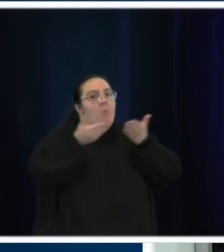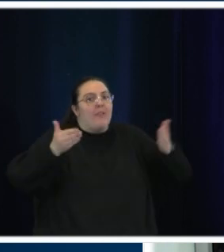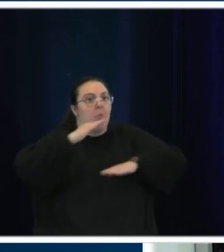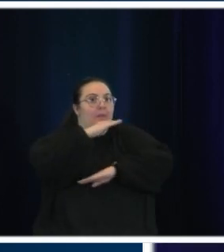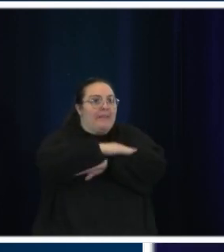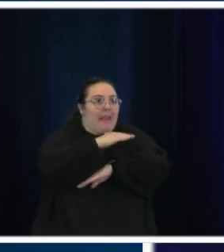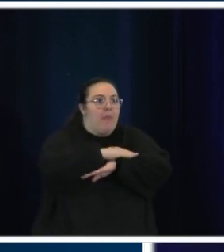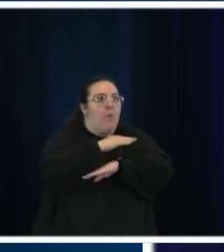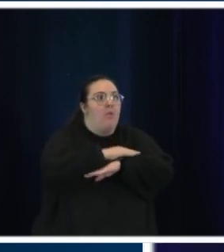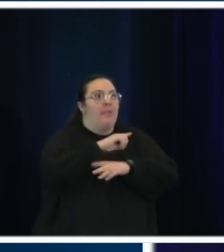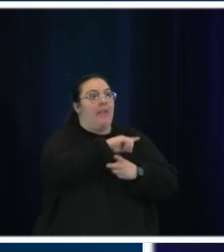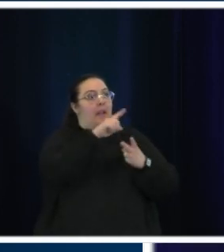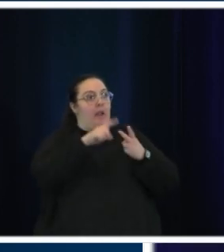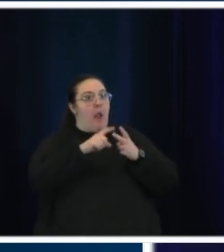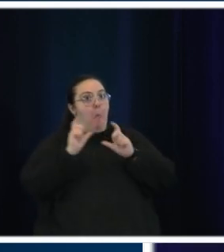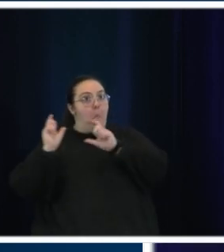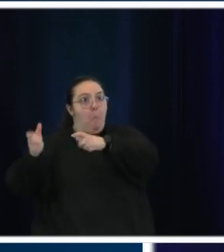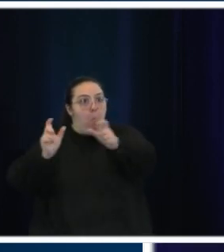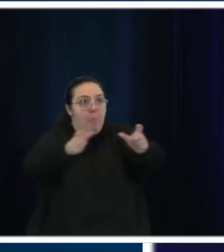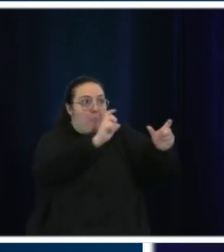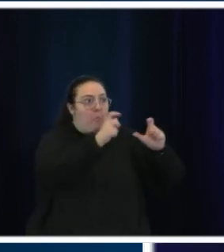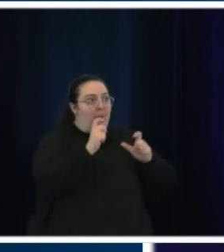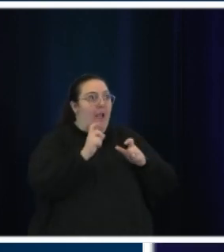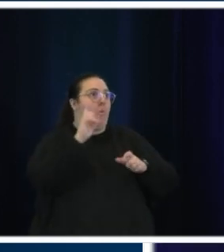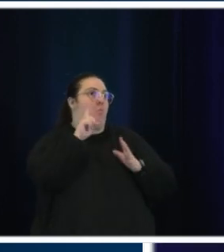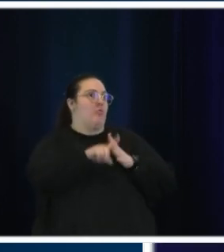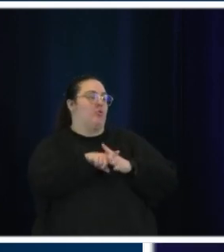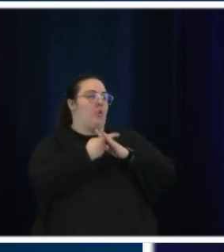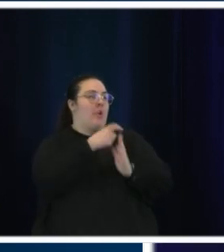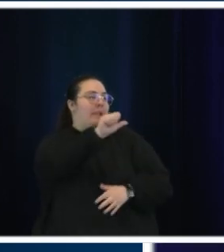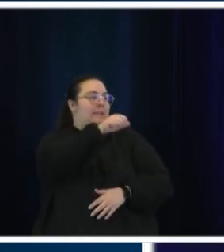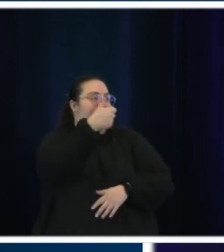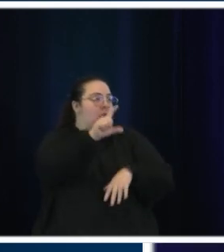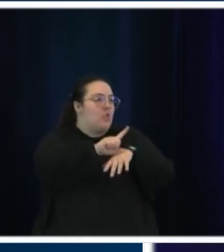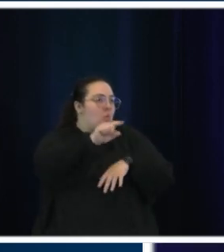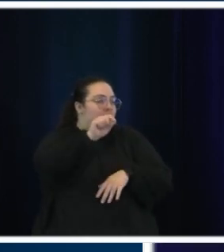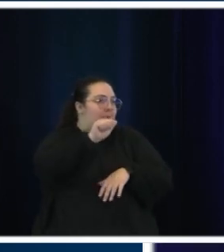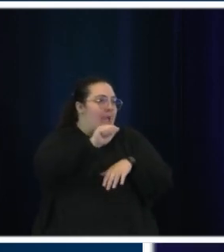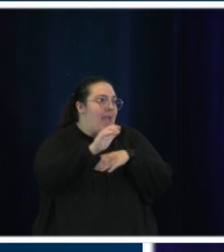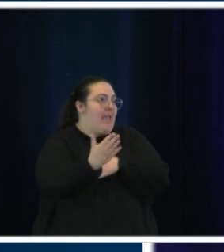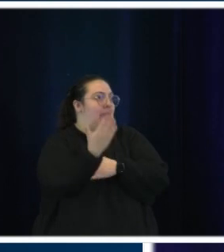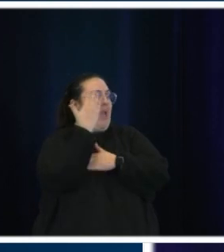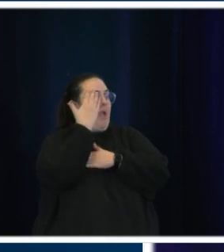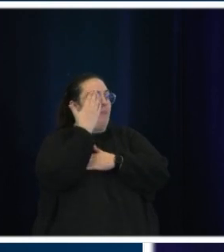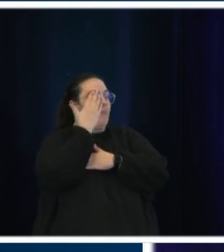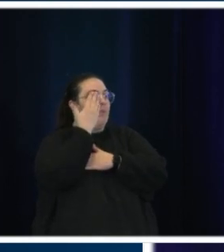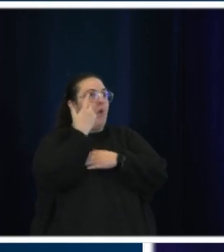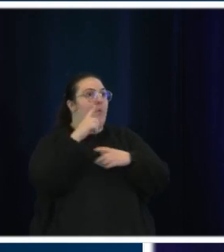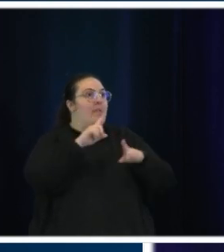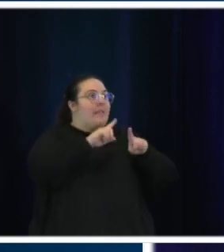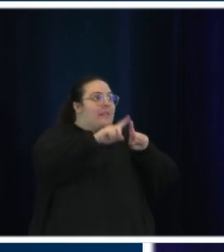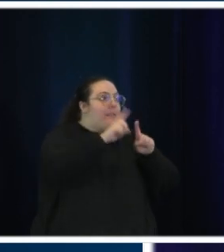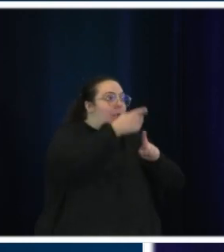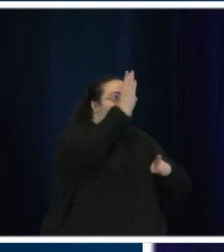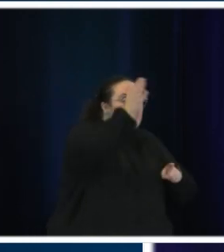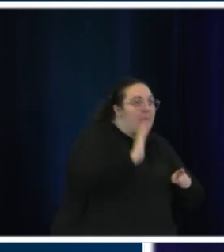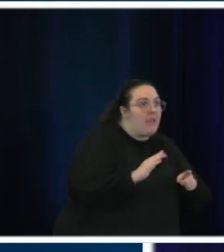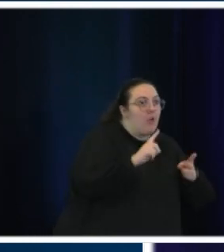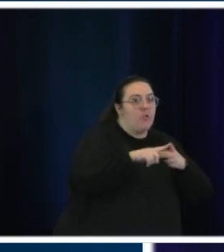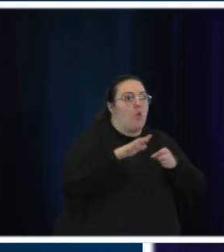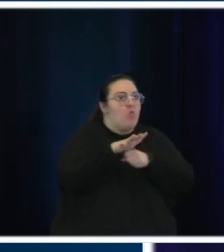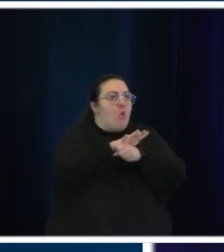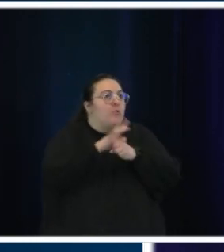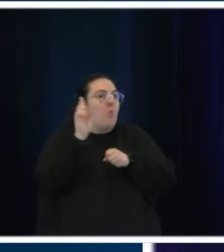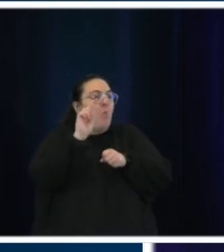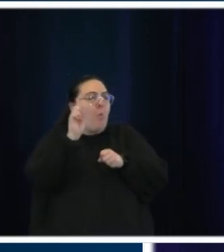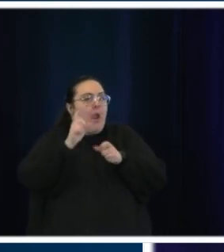will start at 10:20 a.m. You can learn more about each session, the speakers, and the location of each session in your